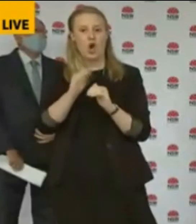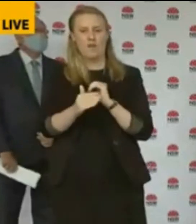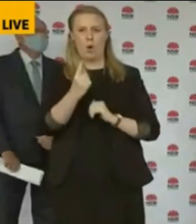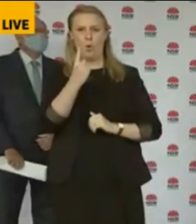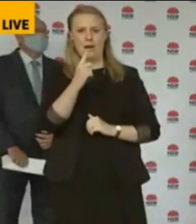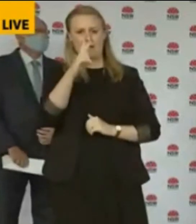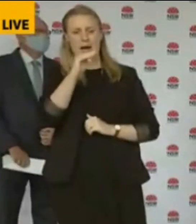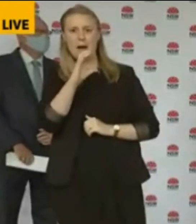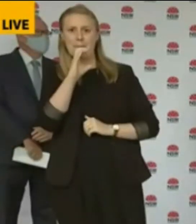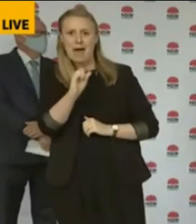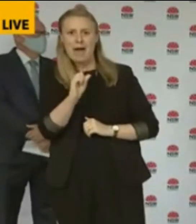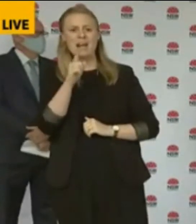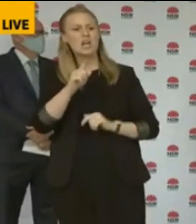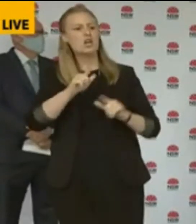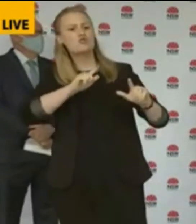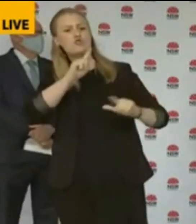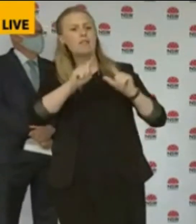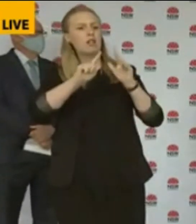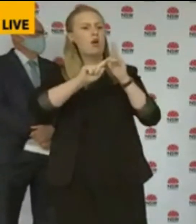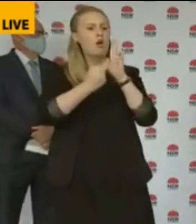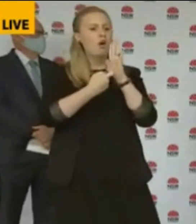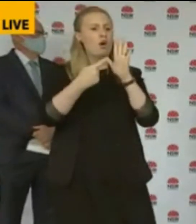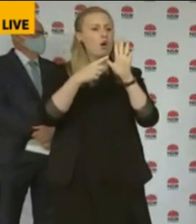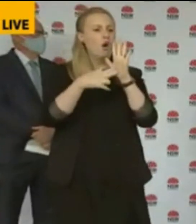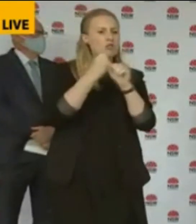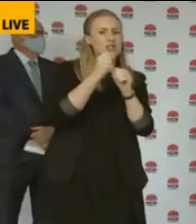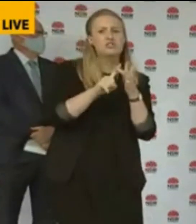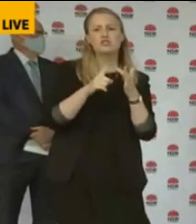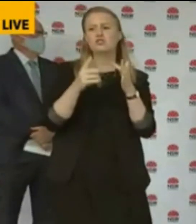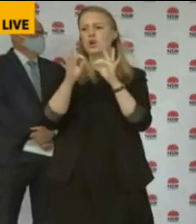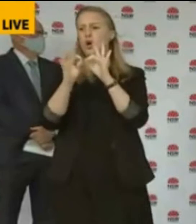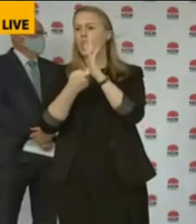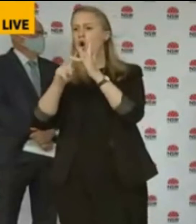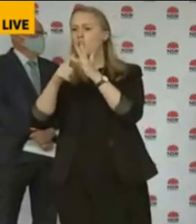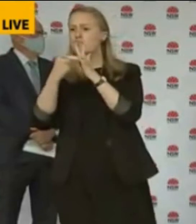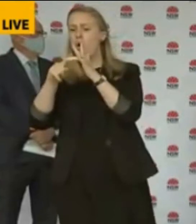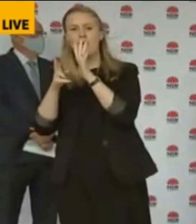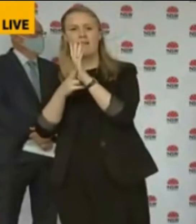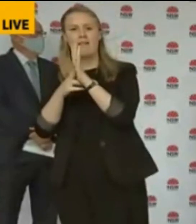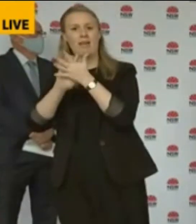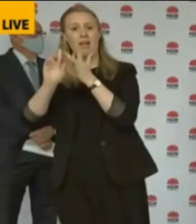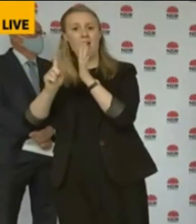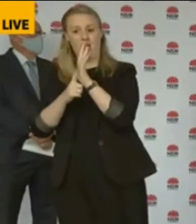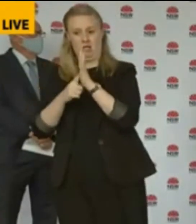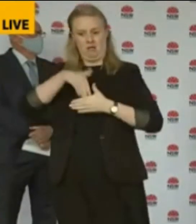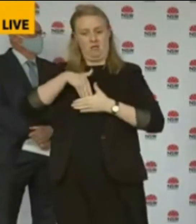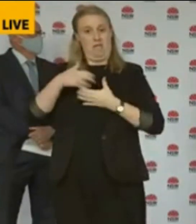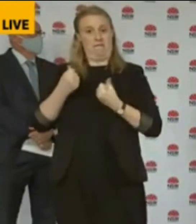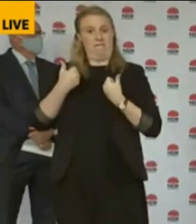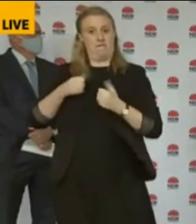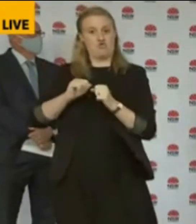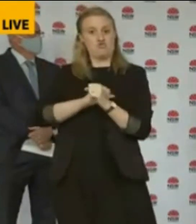had drive-through clinics set up, another clinic set up, and we're committed to making sure that we put in place